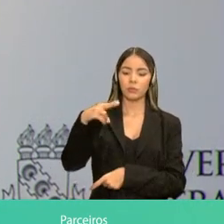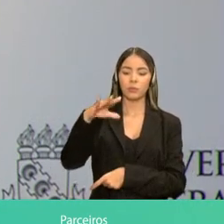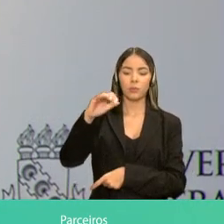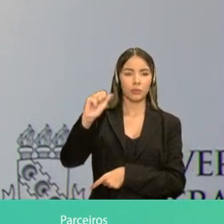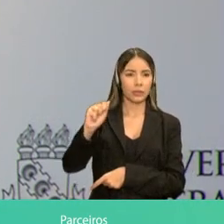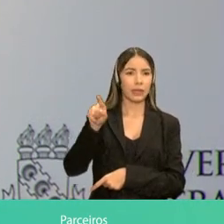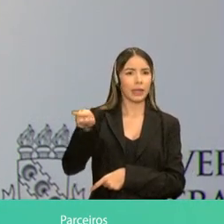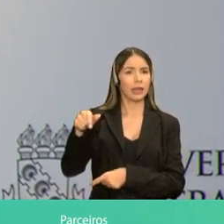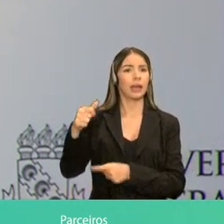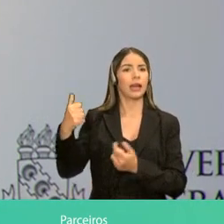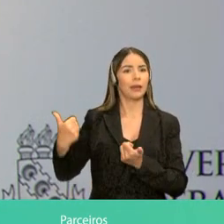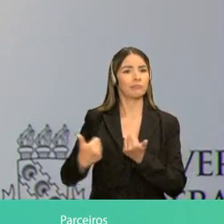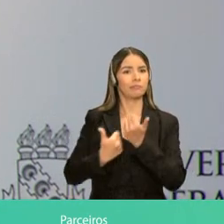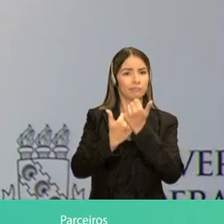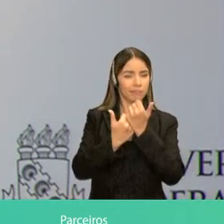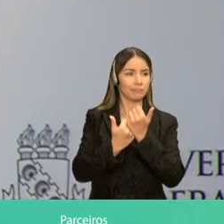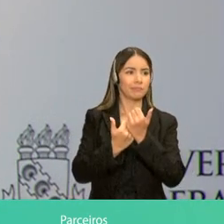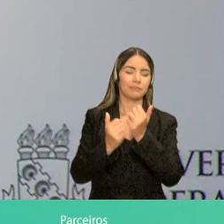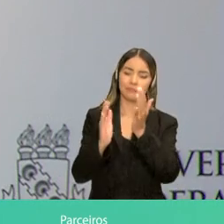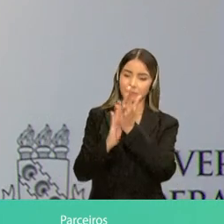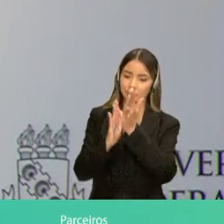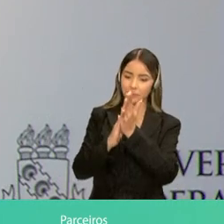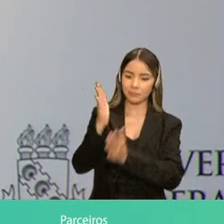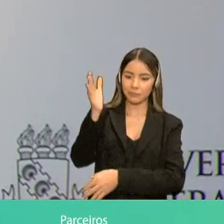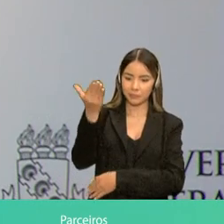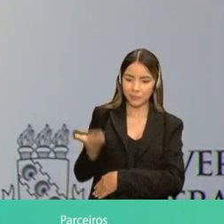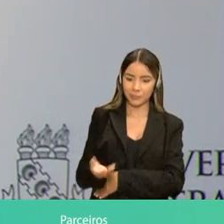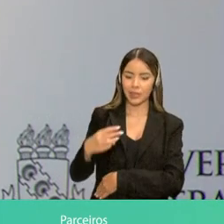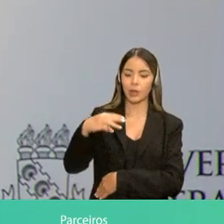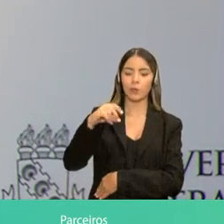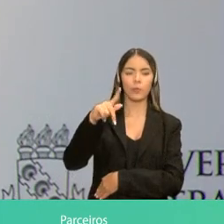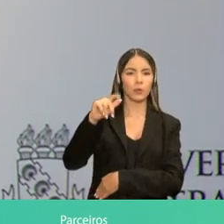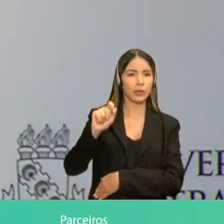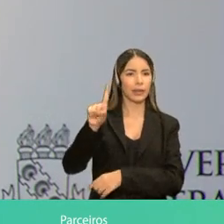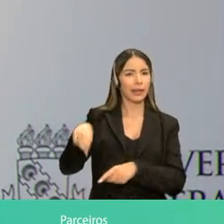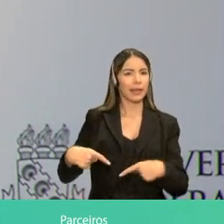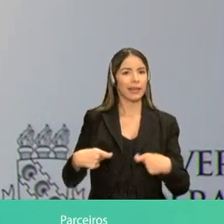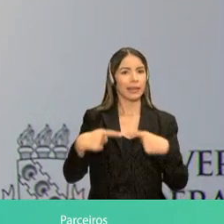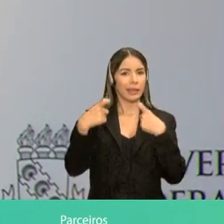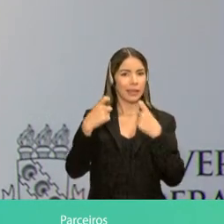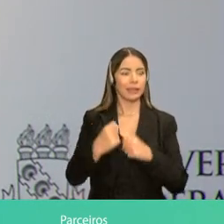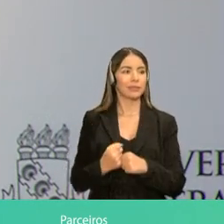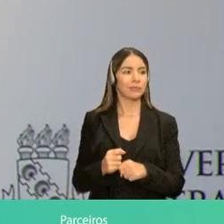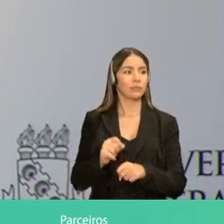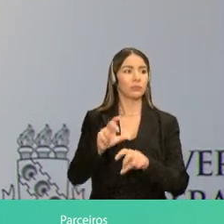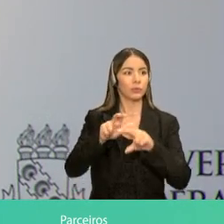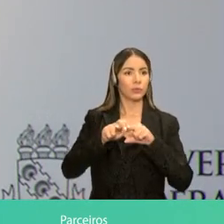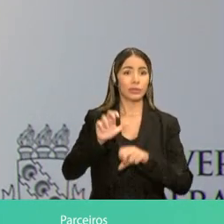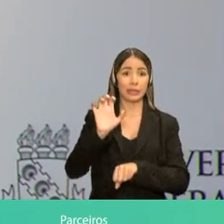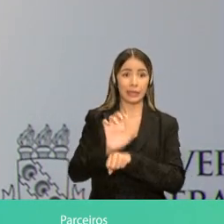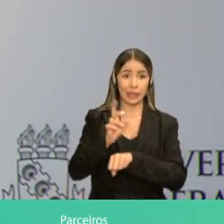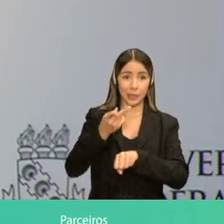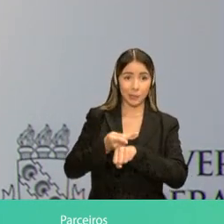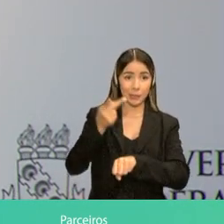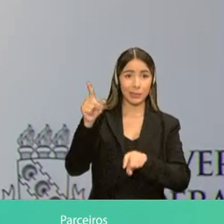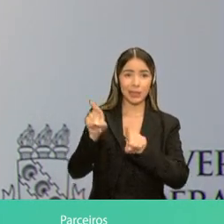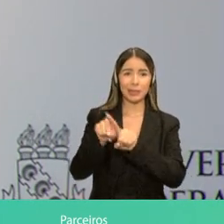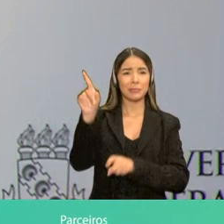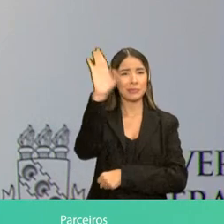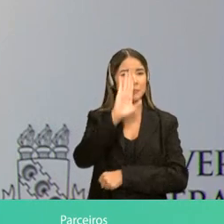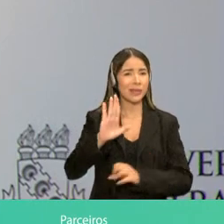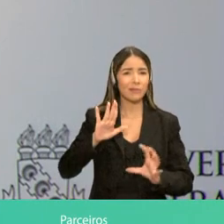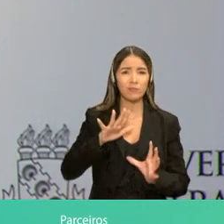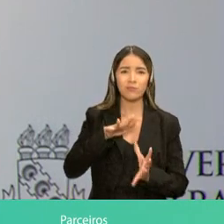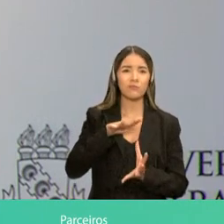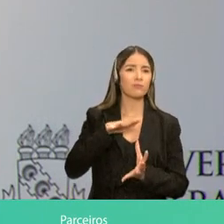takes part in this team. Monica, you have been a true warrior, and Ceará is being awarded for